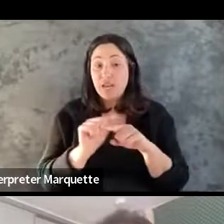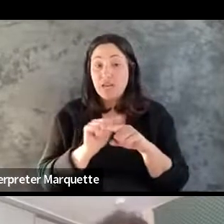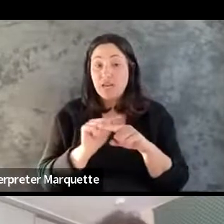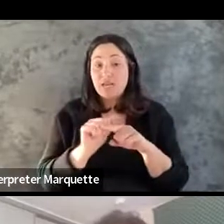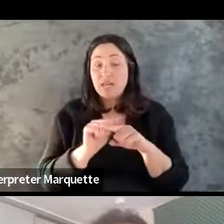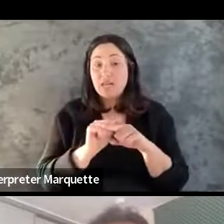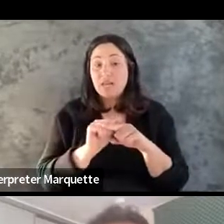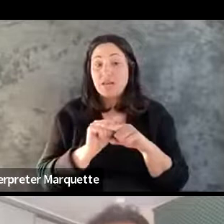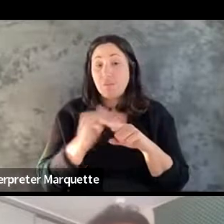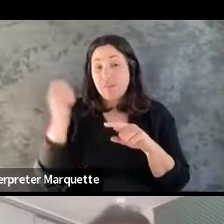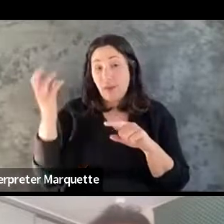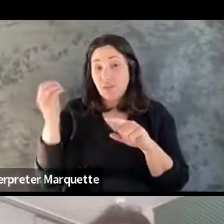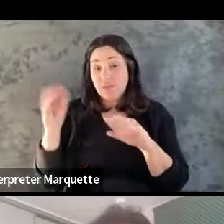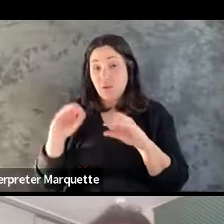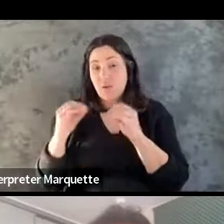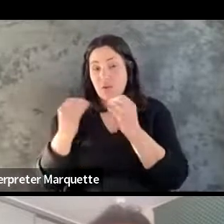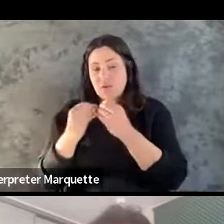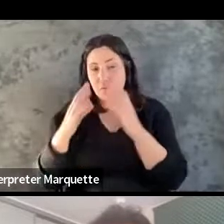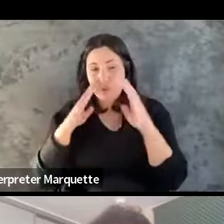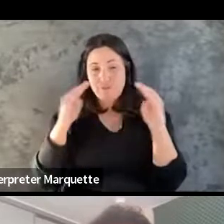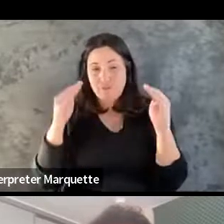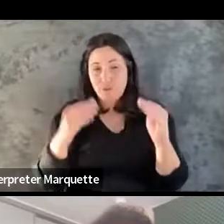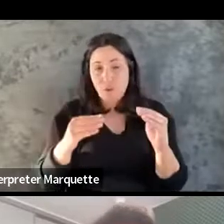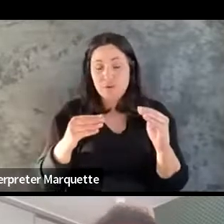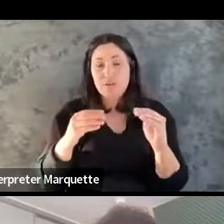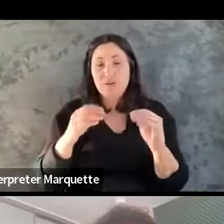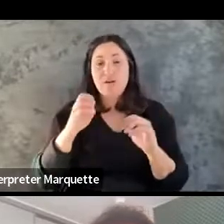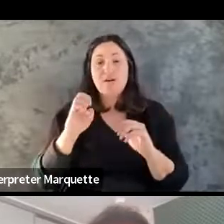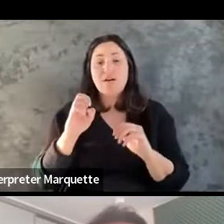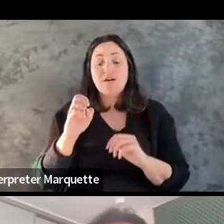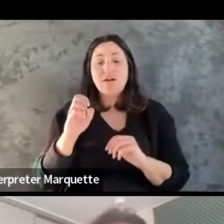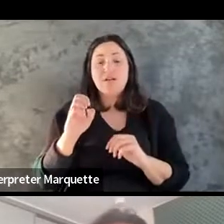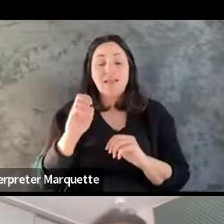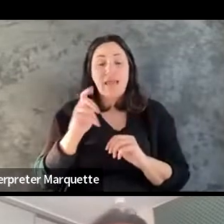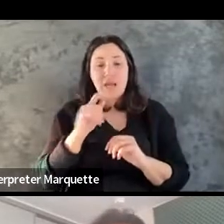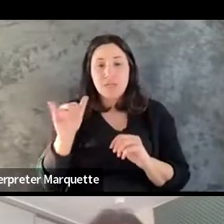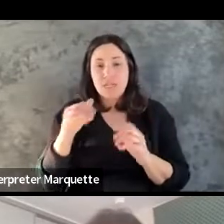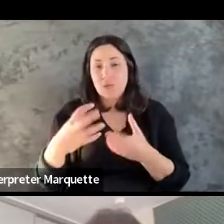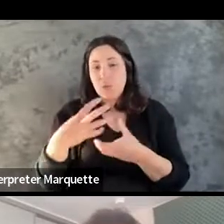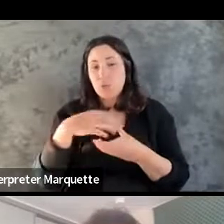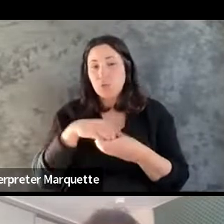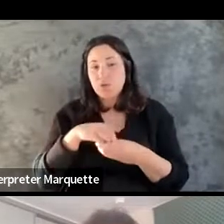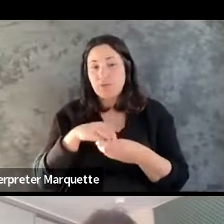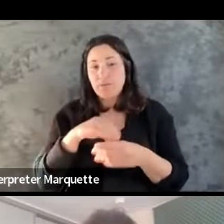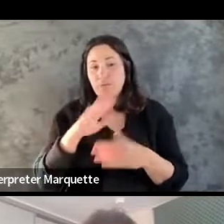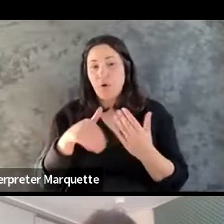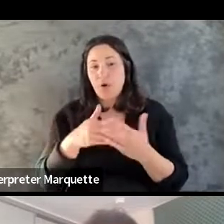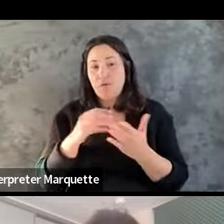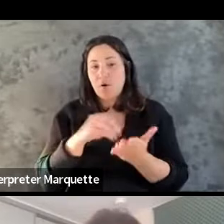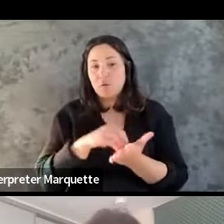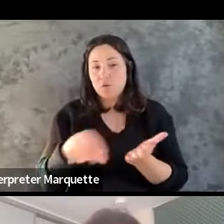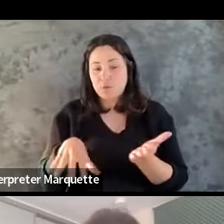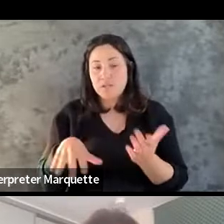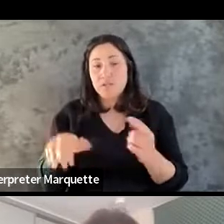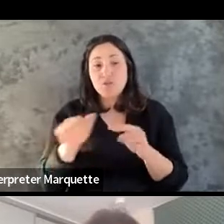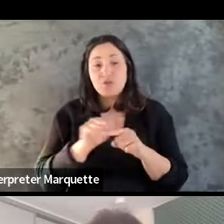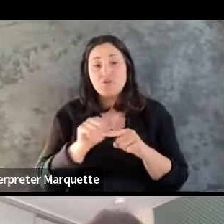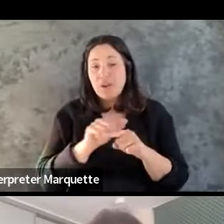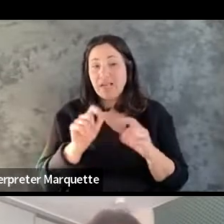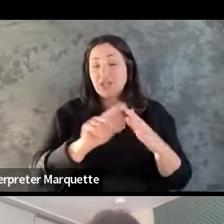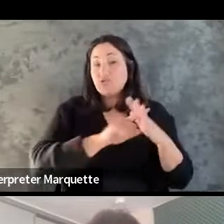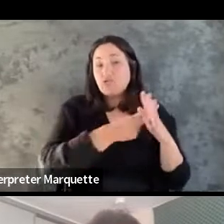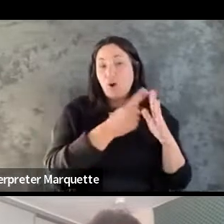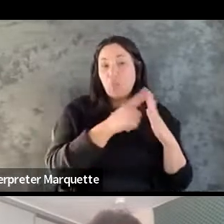that really focused on equity and inclusion of all of our students. And so that's training starting with our